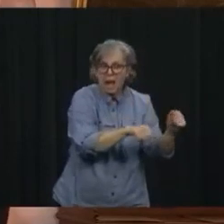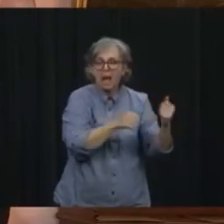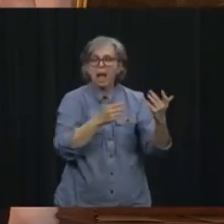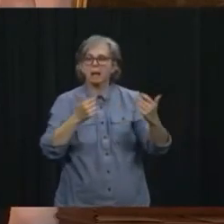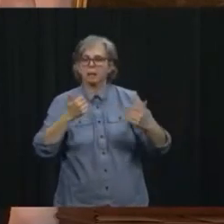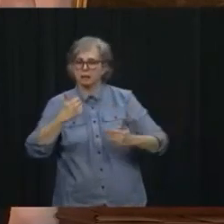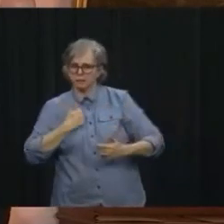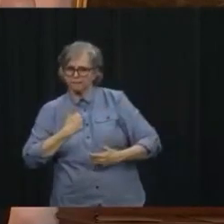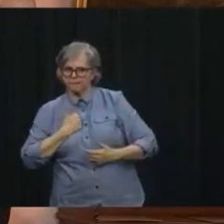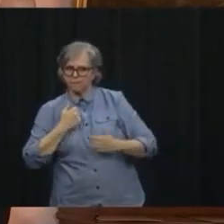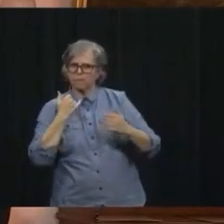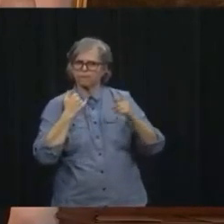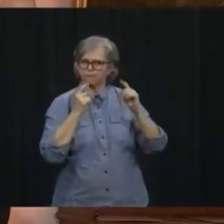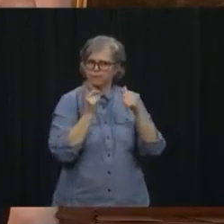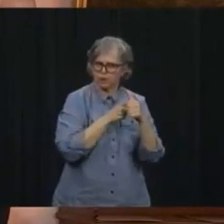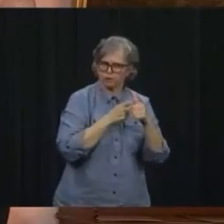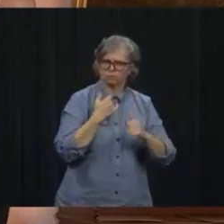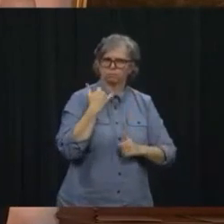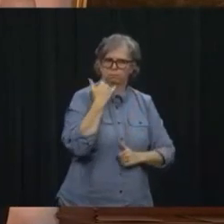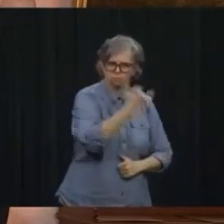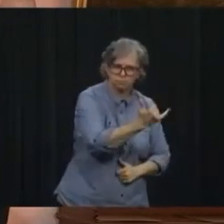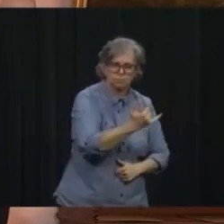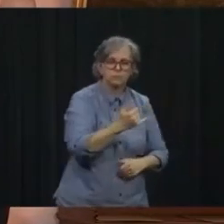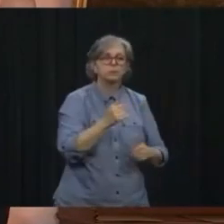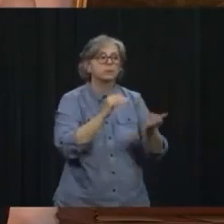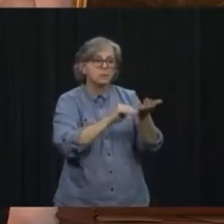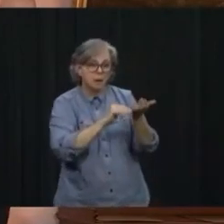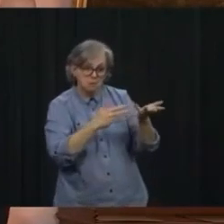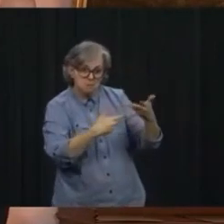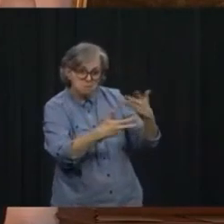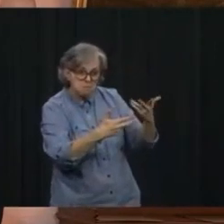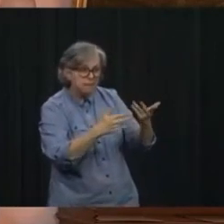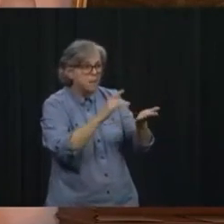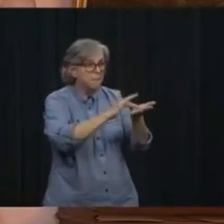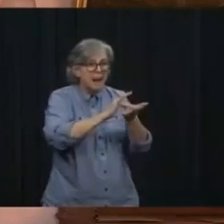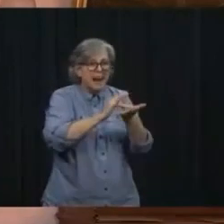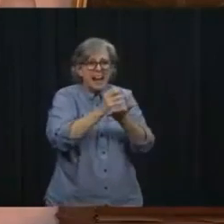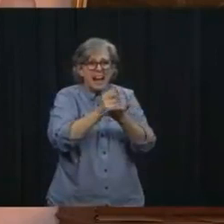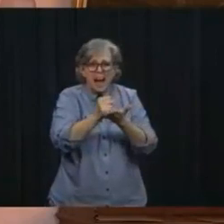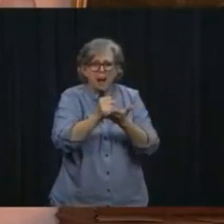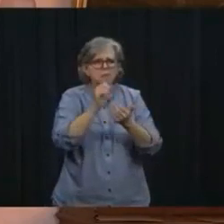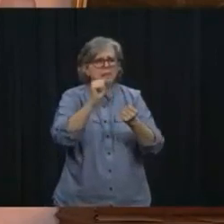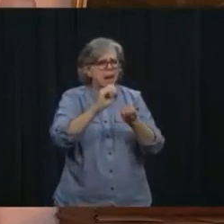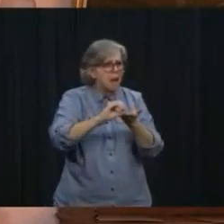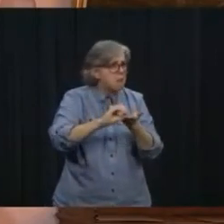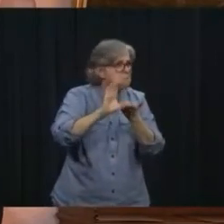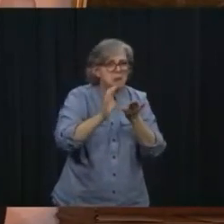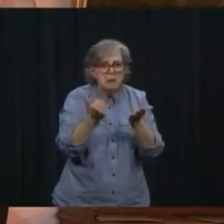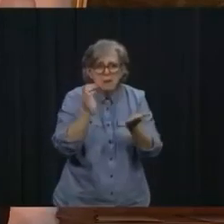anxiety, fear, grief, a little anger, some sadness. And this is